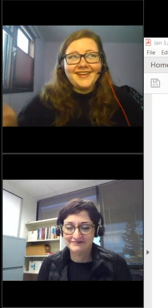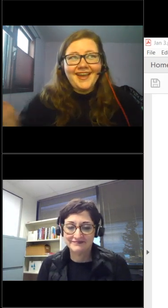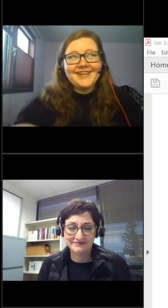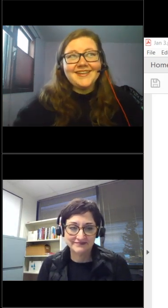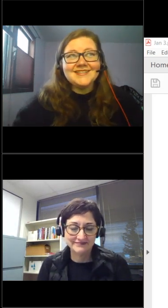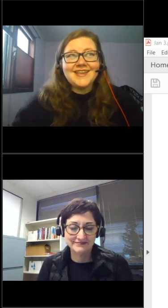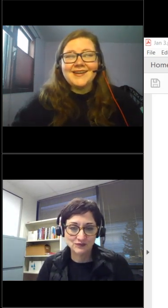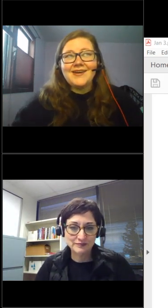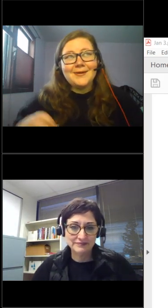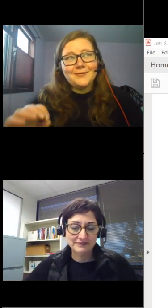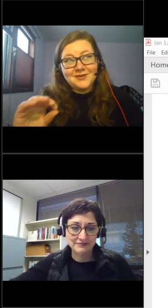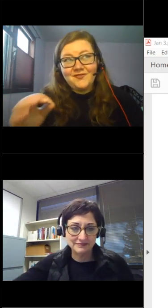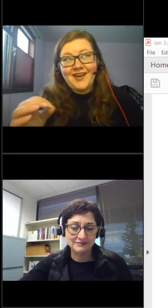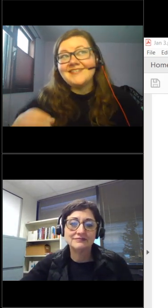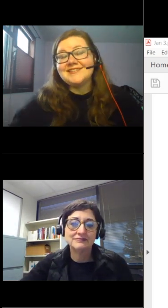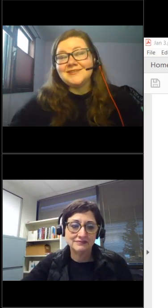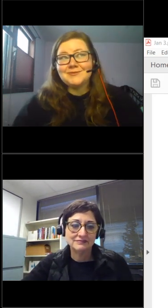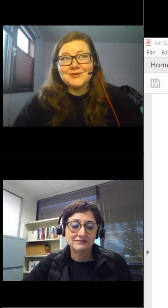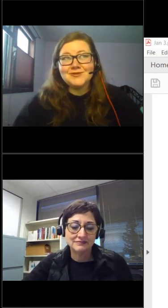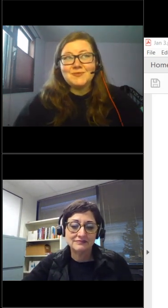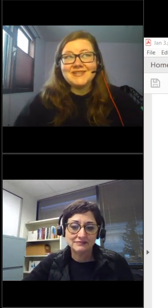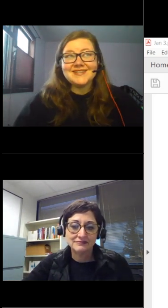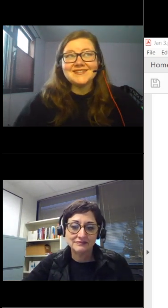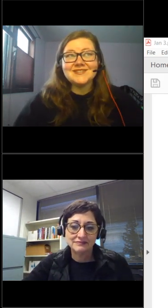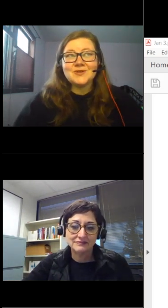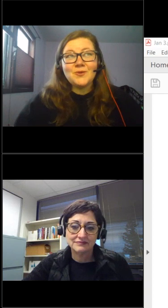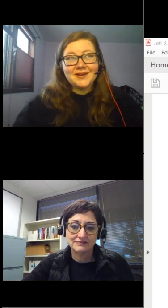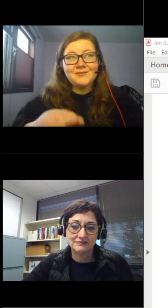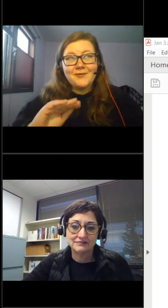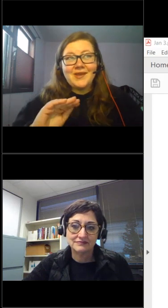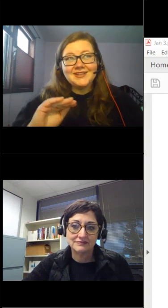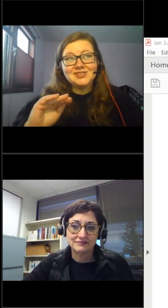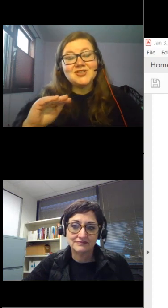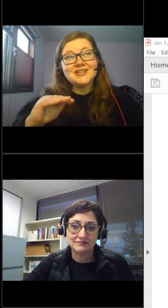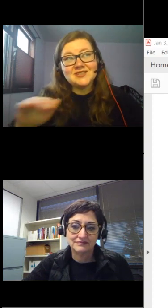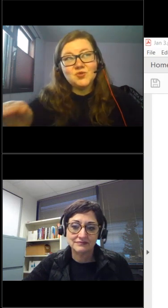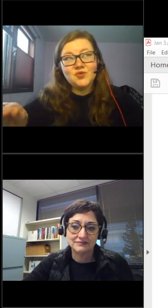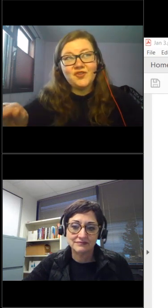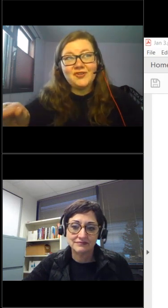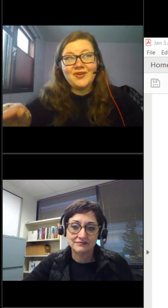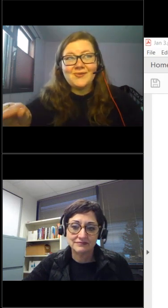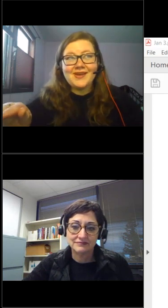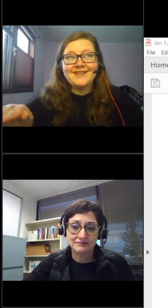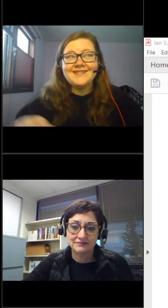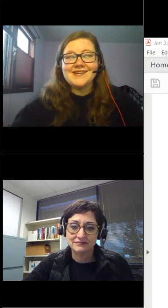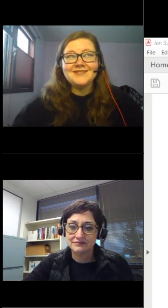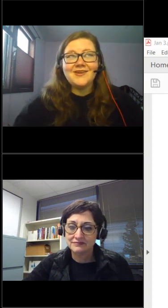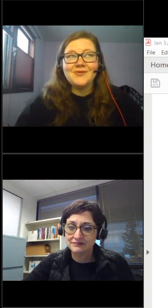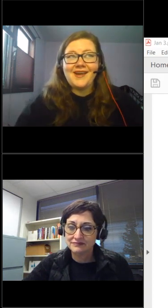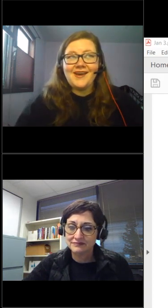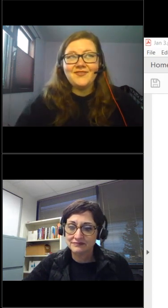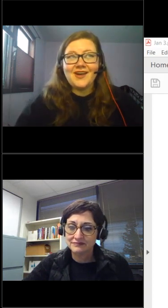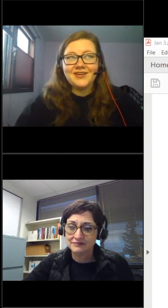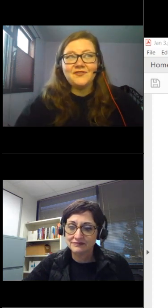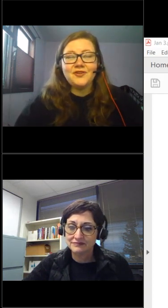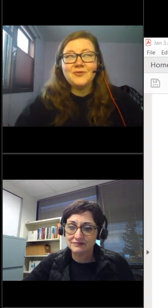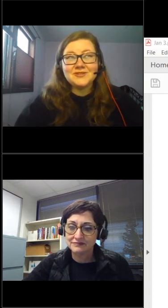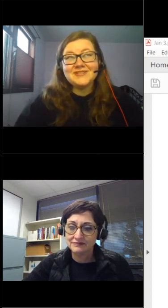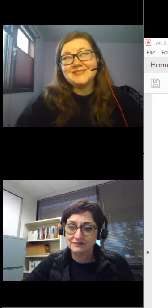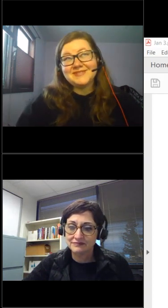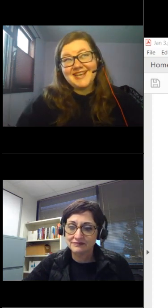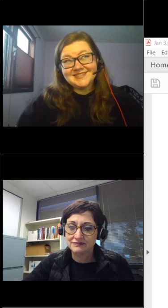like an at a glance handout, and we're finalizing some of those pieces. So we're making sure that it's smooth for you to go in and that we have that ready